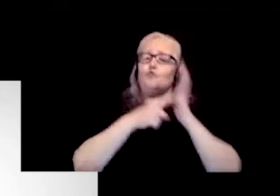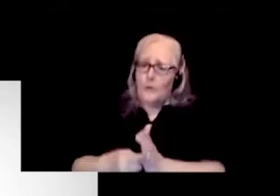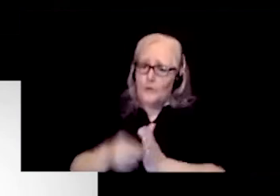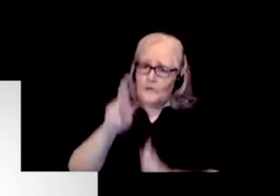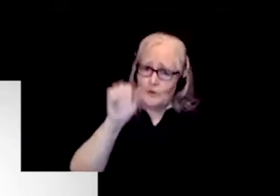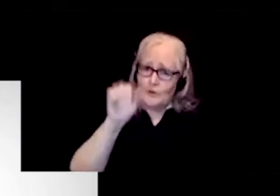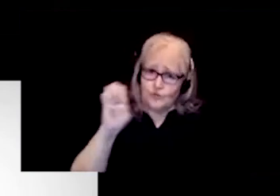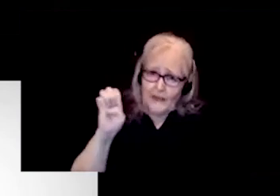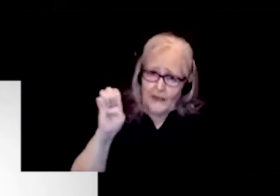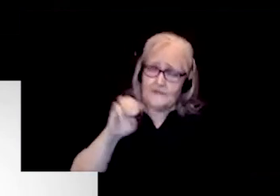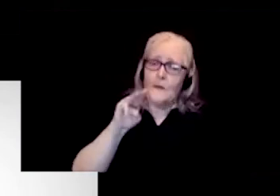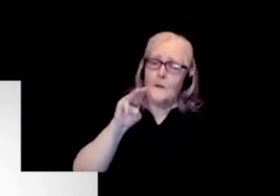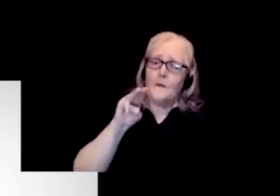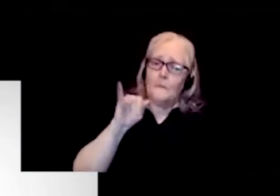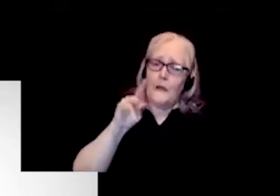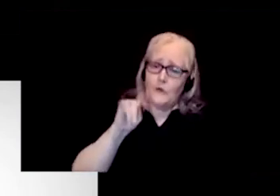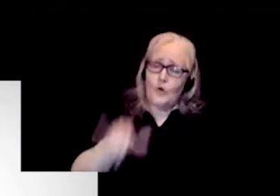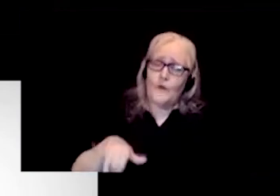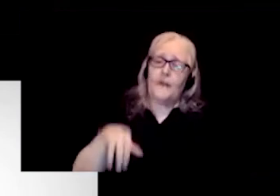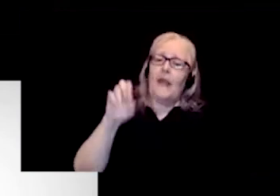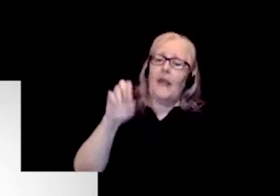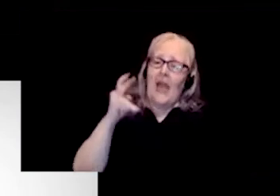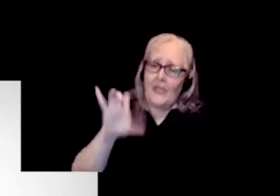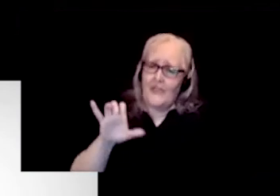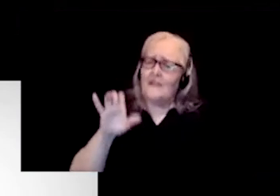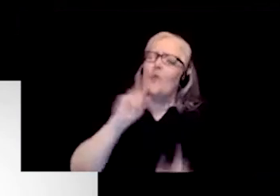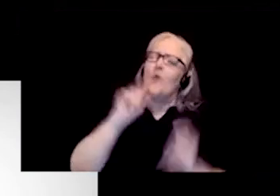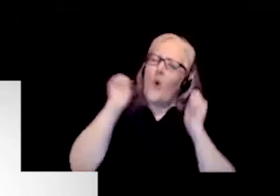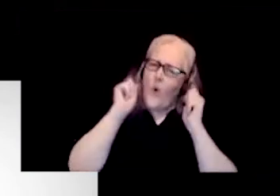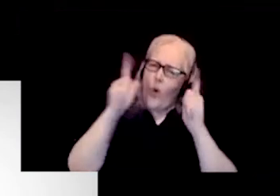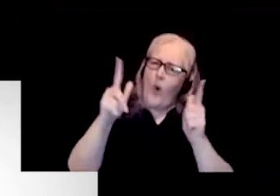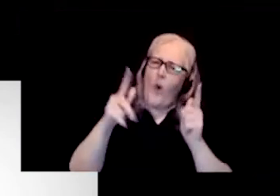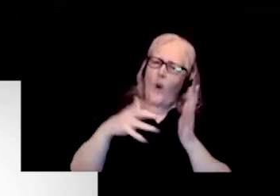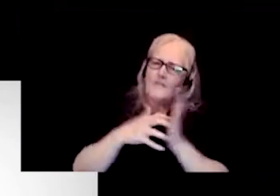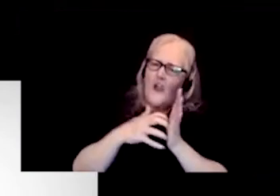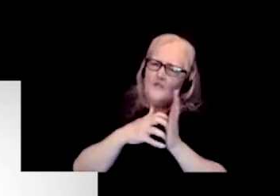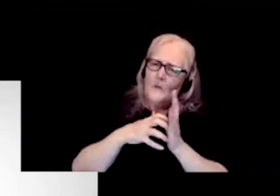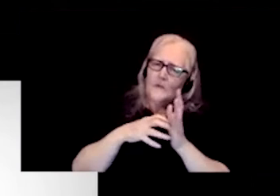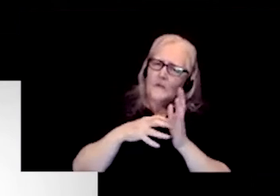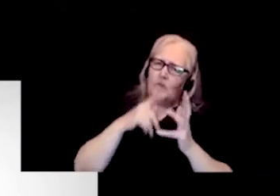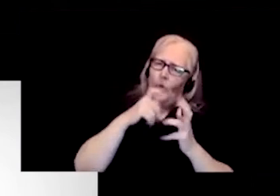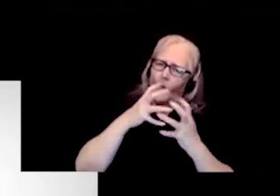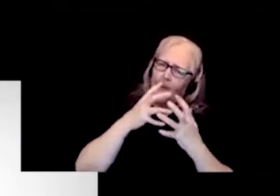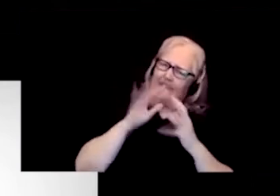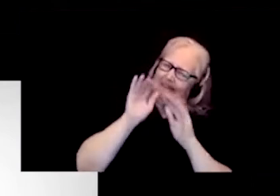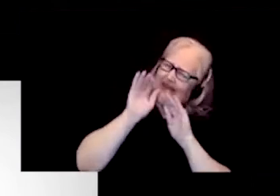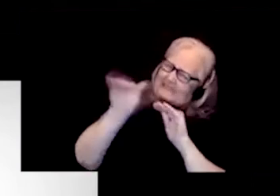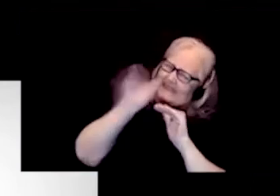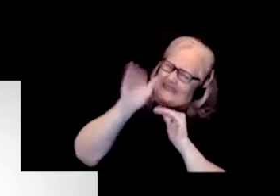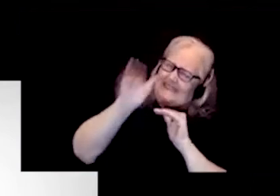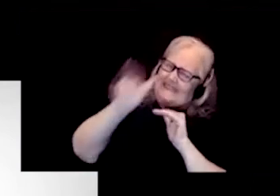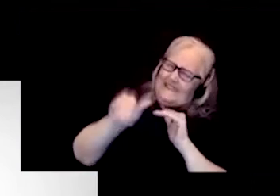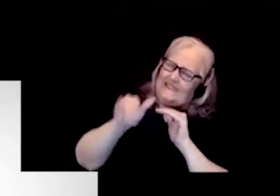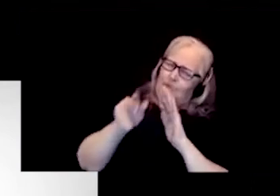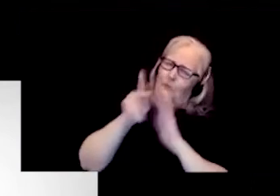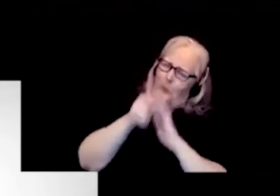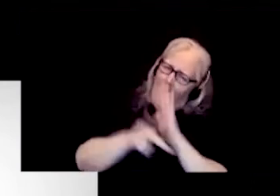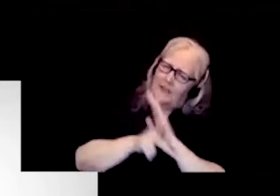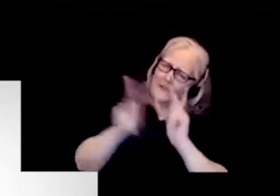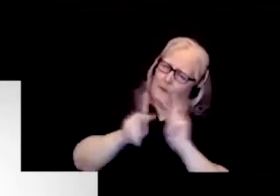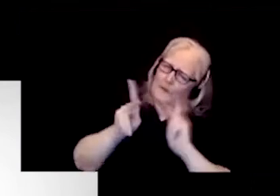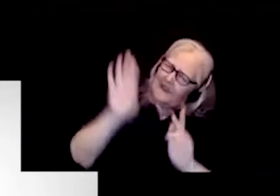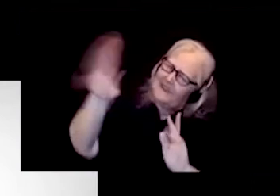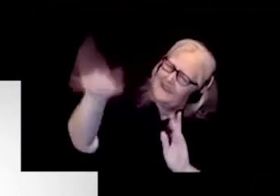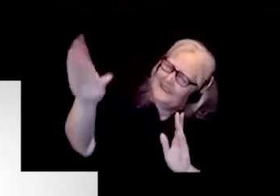representing the homeless and other vulnerable groups in this country, fighting to get policymakers to take an equity lens, fighting to get policies that